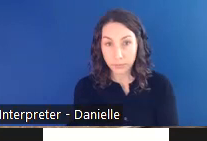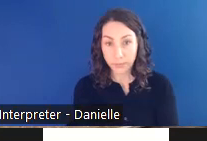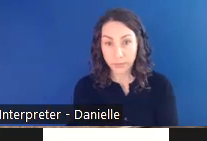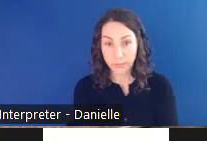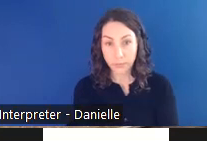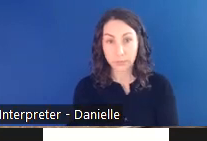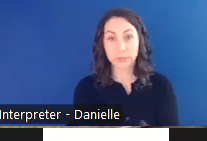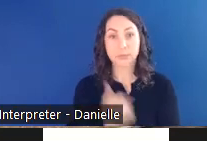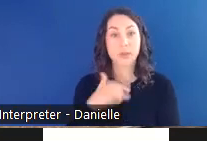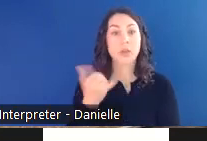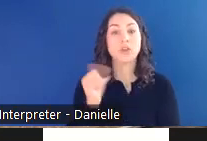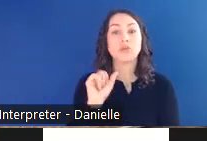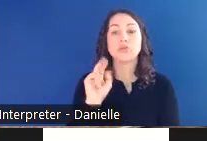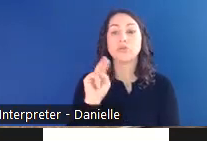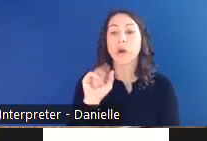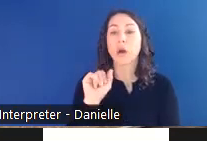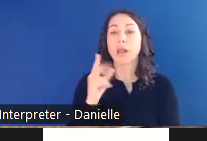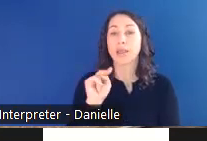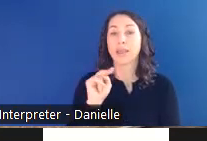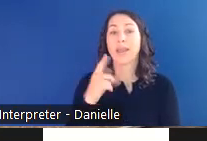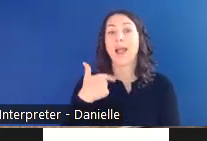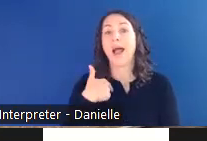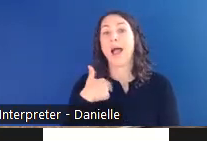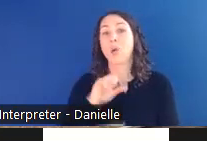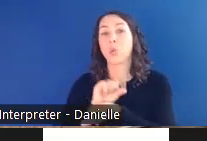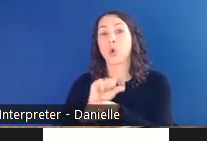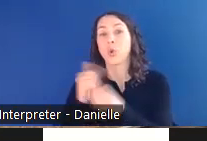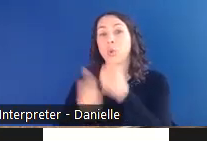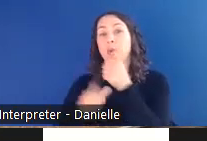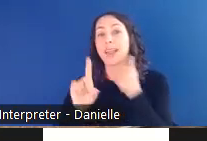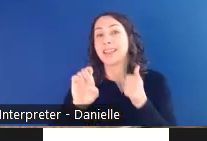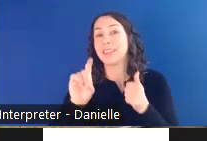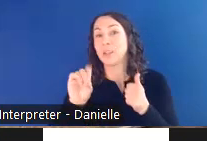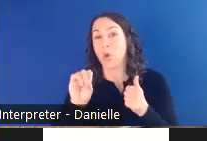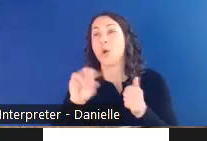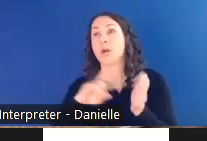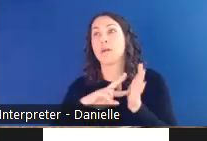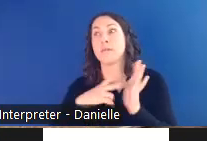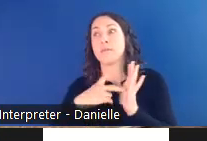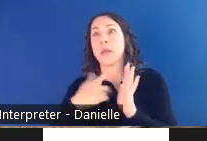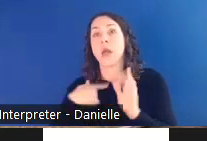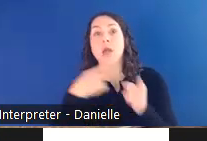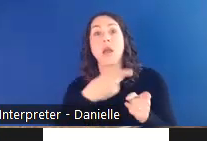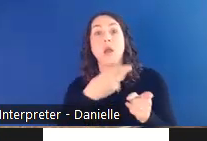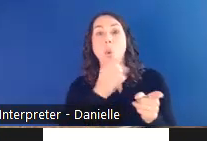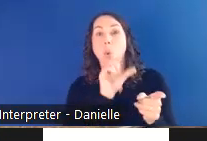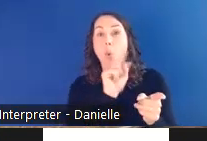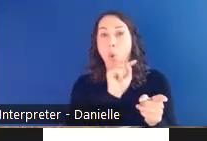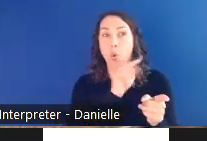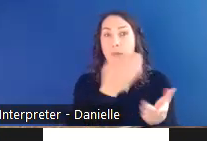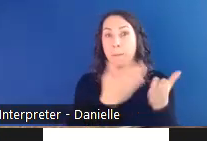This is Jonathan Center. Well, I'm on the DIDO side of the house. I would definitely defer to hosts if they're tracking any kind of housing